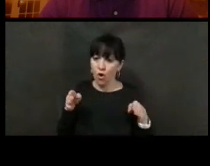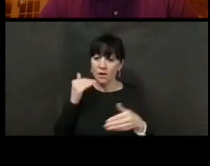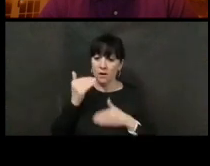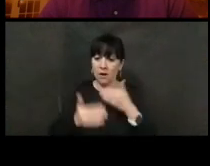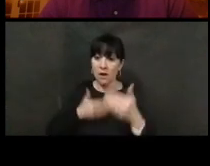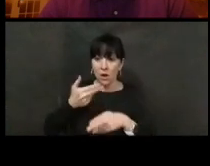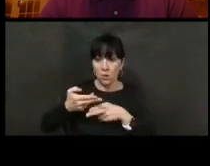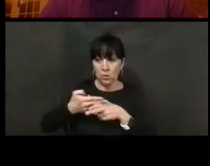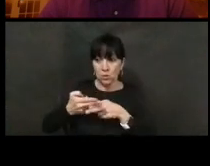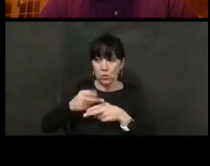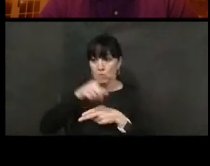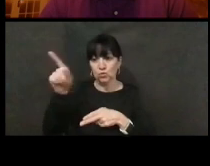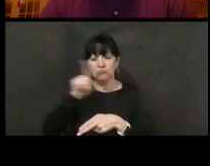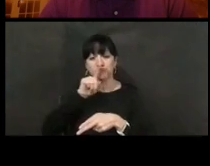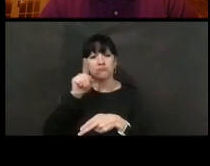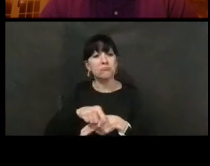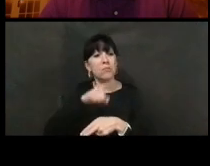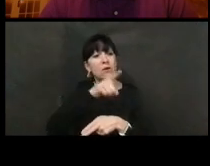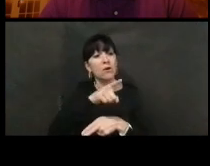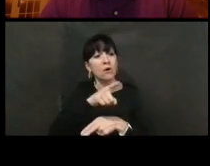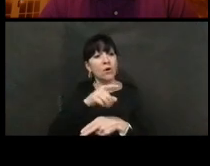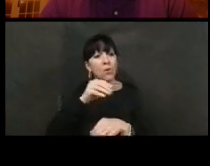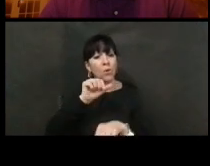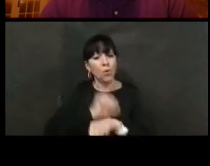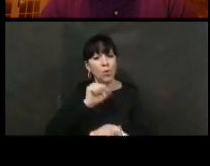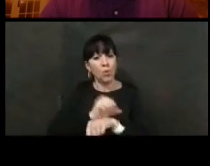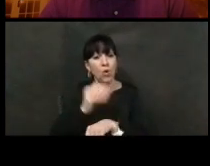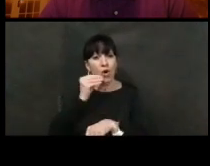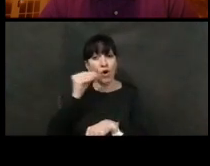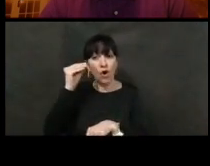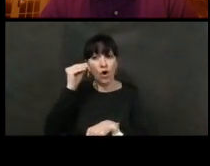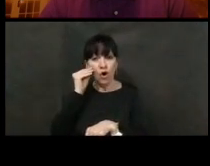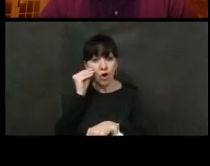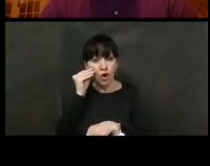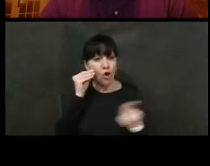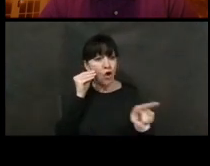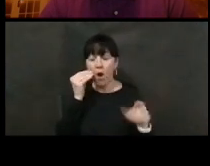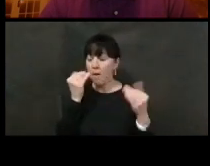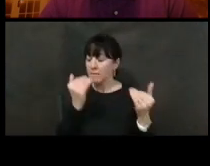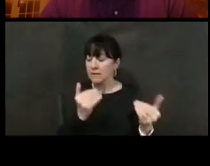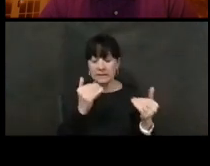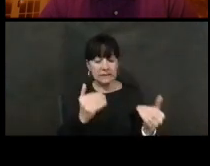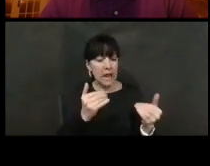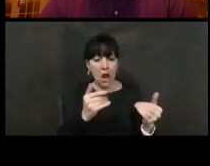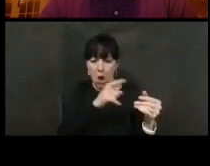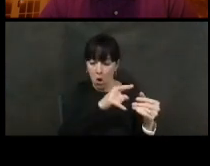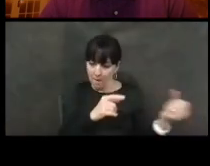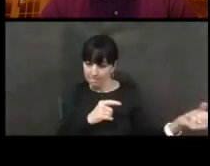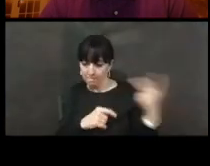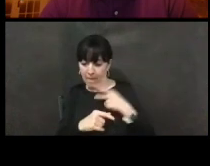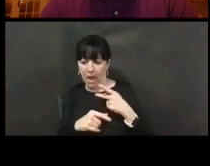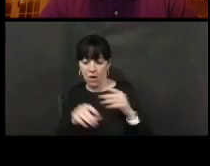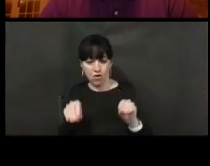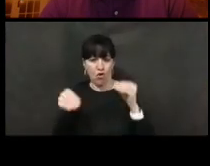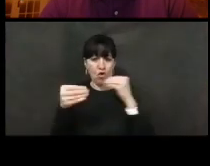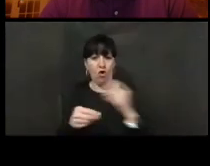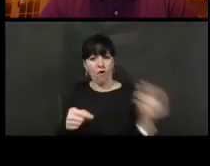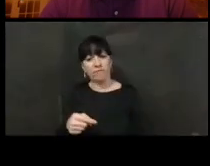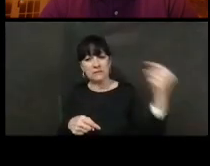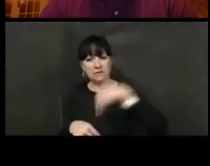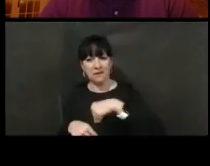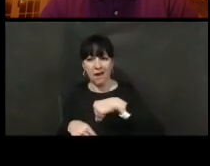will be allowed to bring their child back into childcare. But again, it is important that we make sure that their facility is